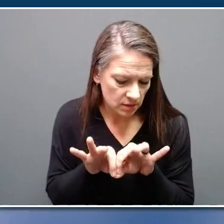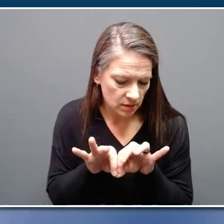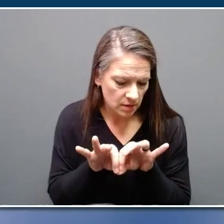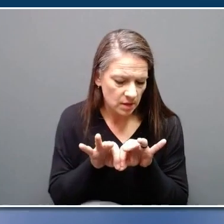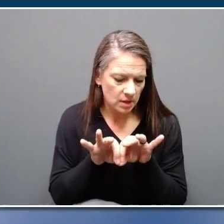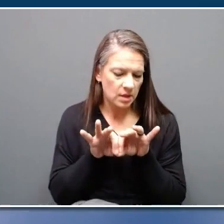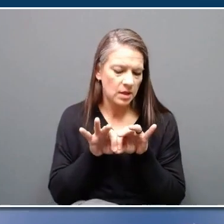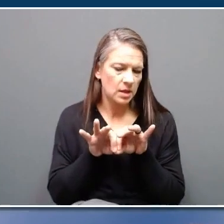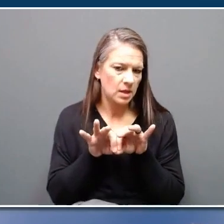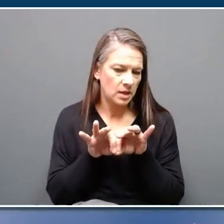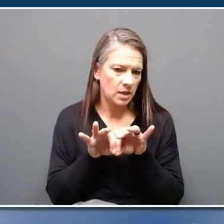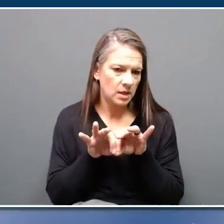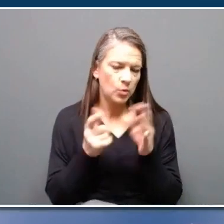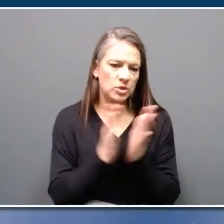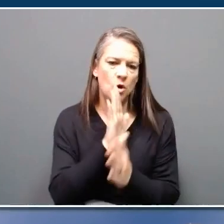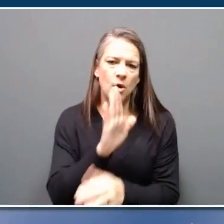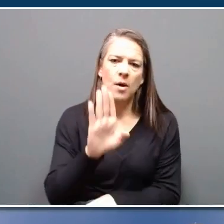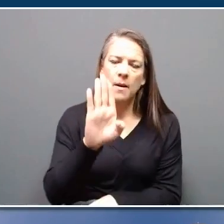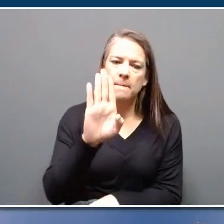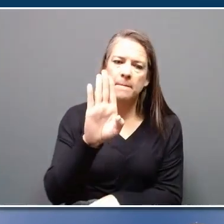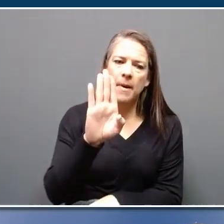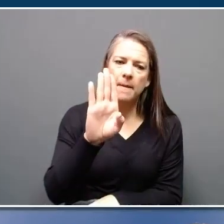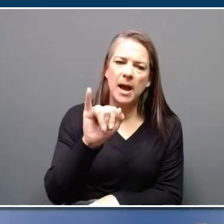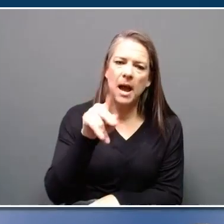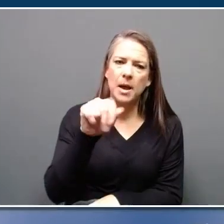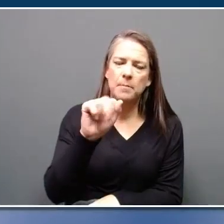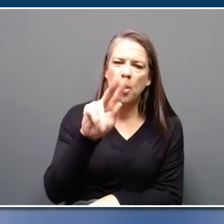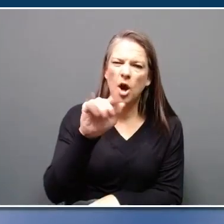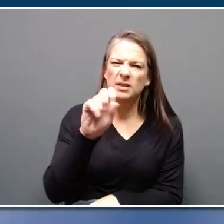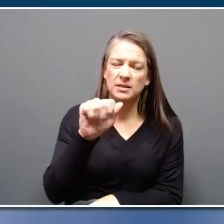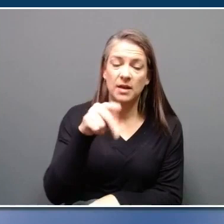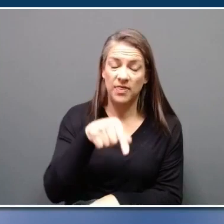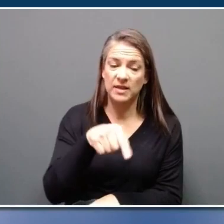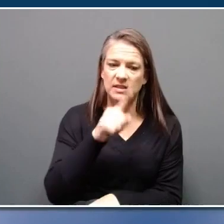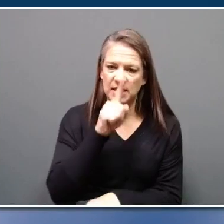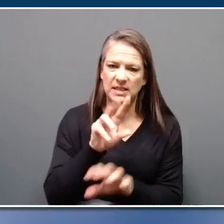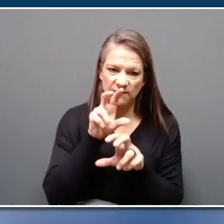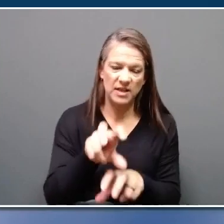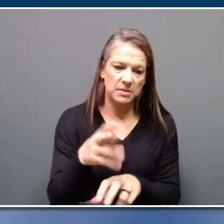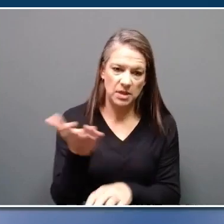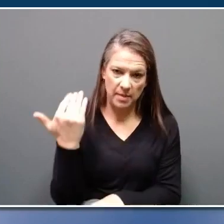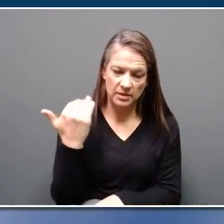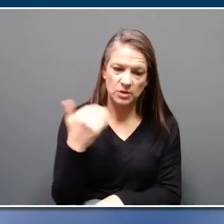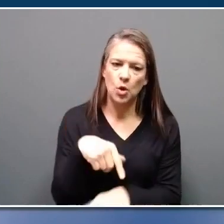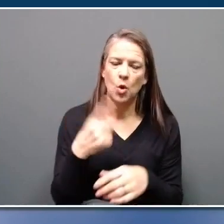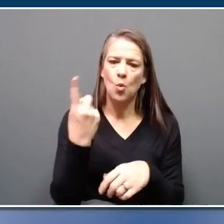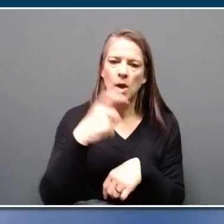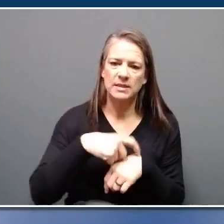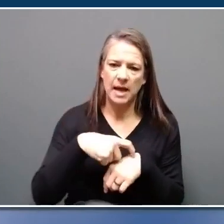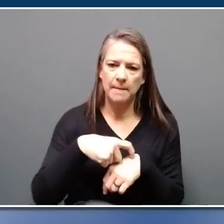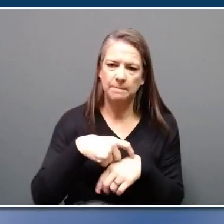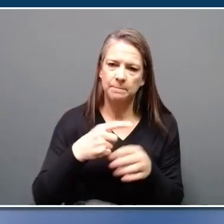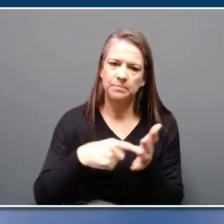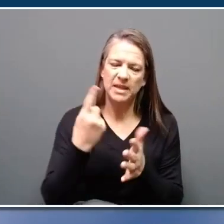in are bipartisan for them. These are the type of investments we've made in the past. They're one-time investments. All